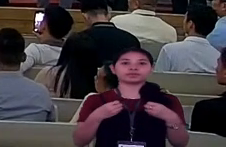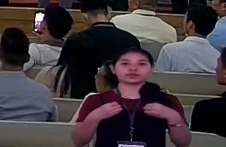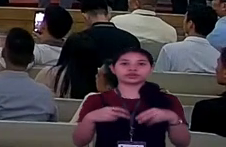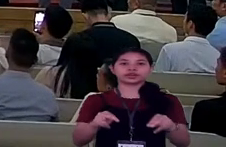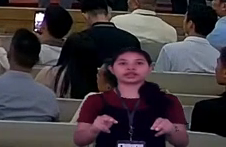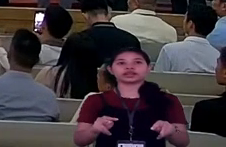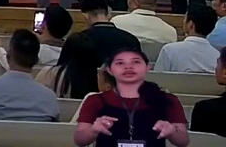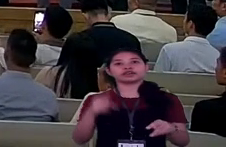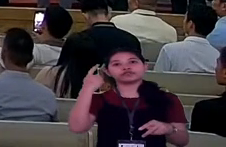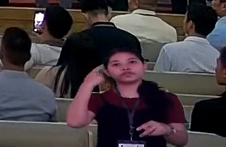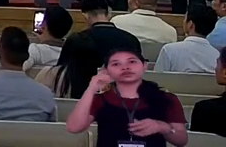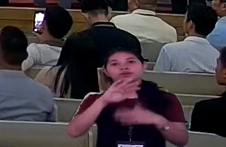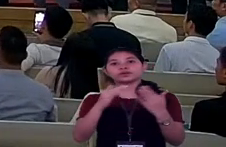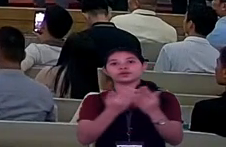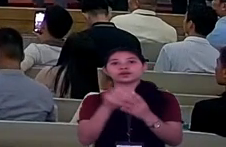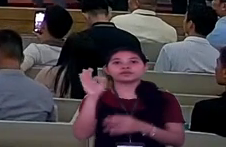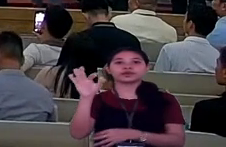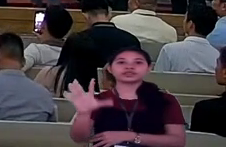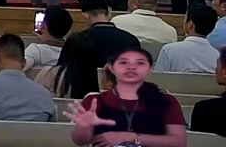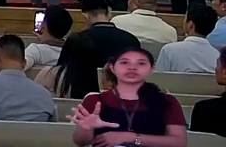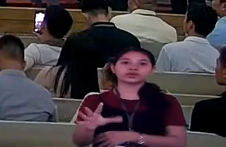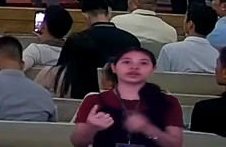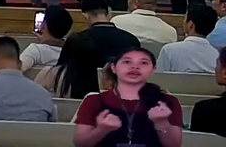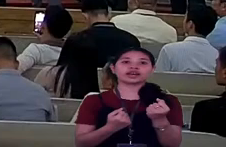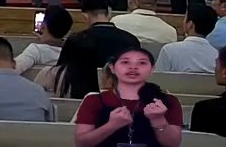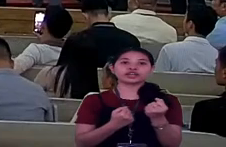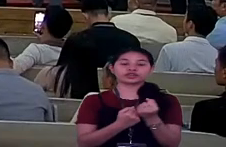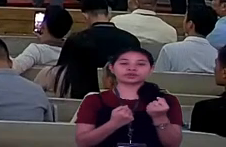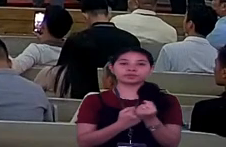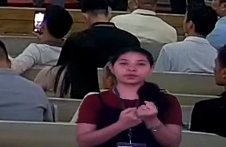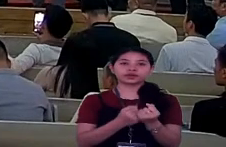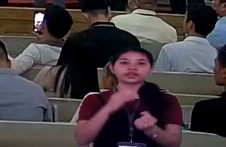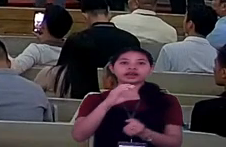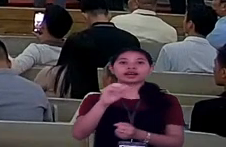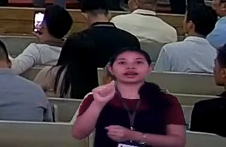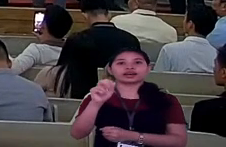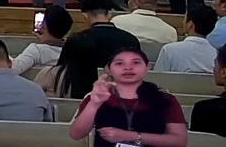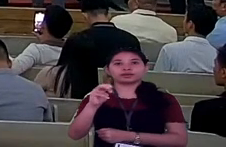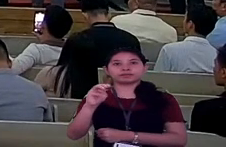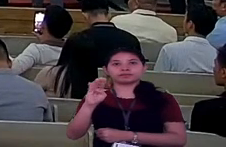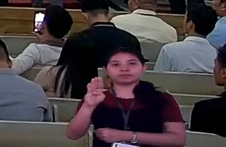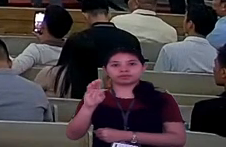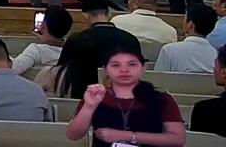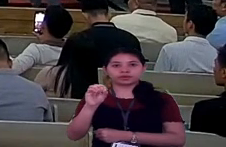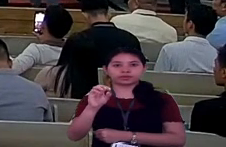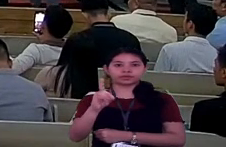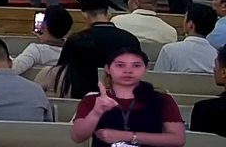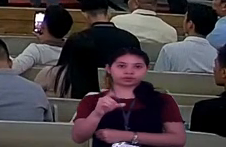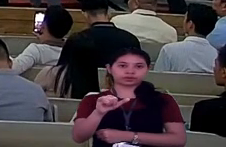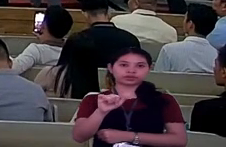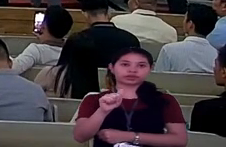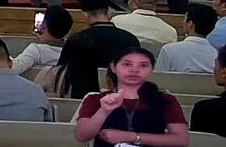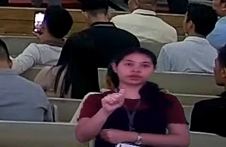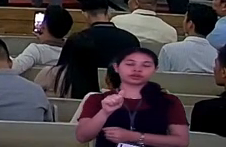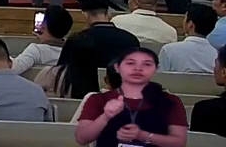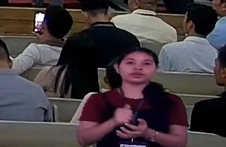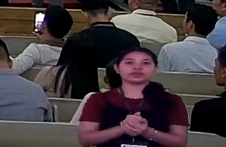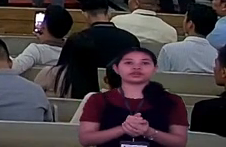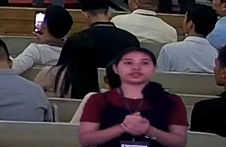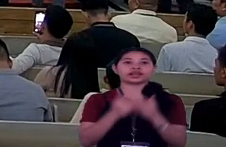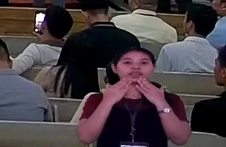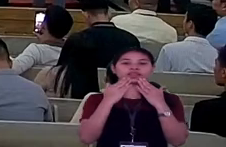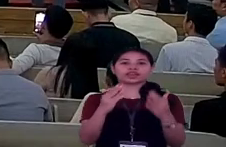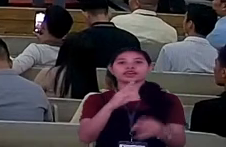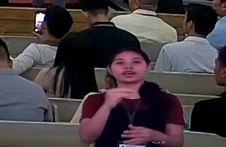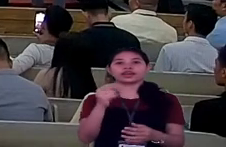pastors that already supported me in Cambodia under the ministry there of Pastor Paul Tabanao and Ma'am Janet Tabanao.